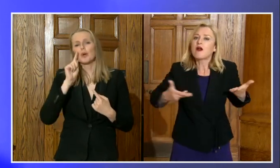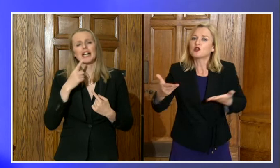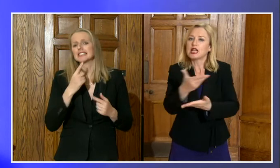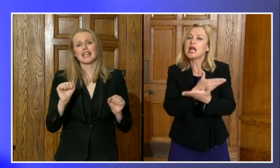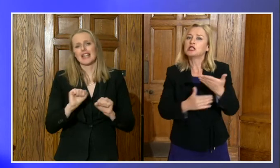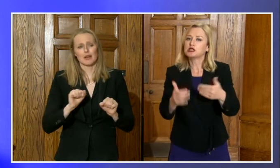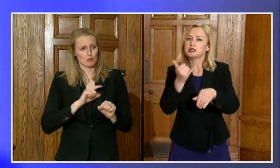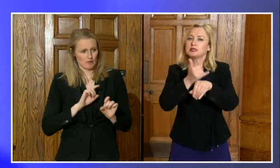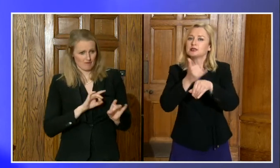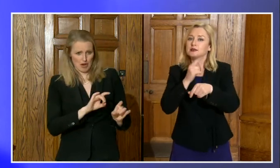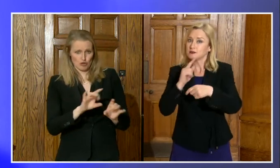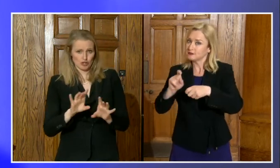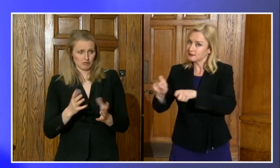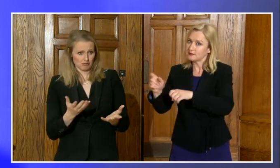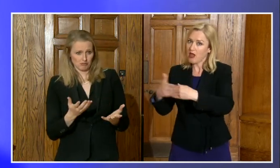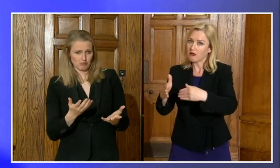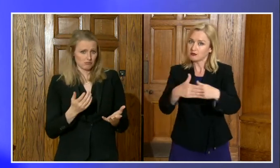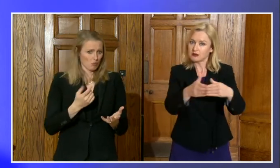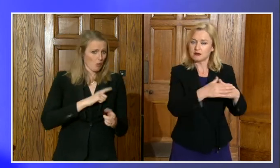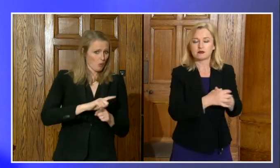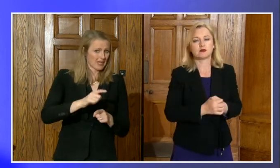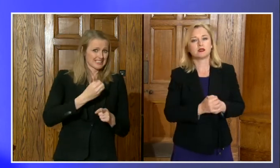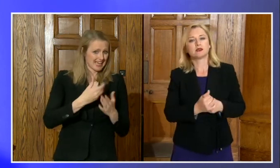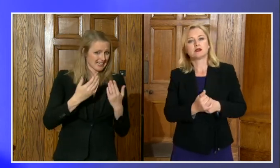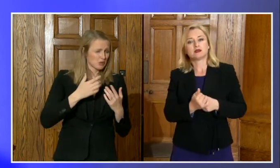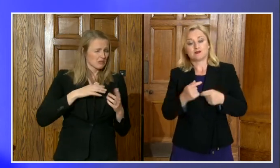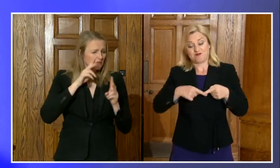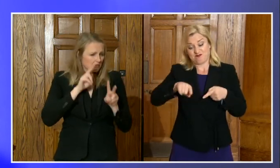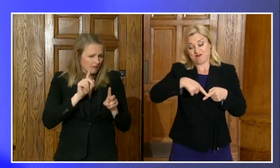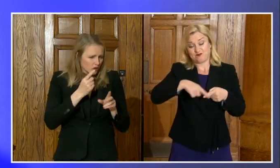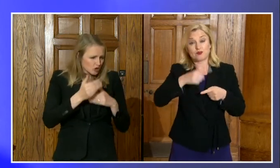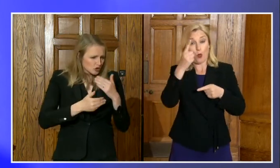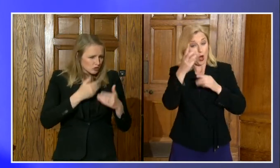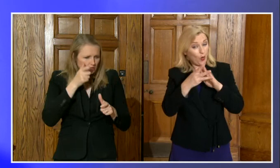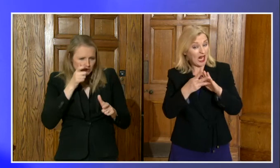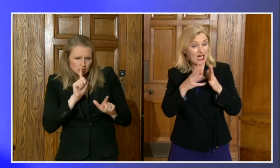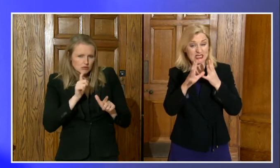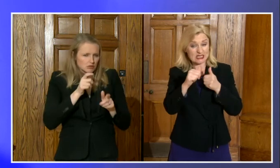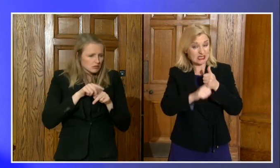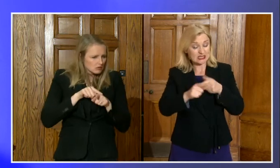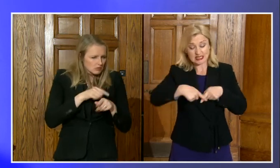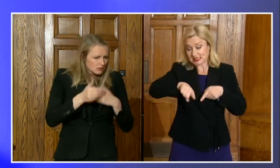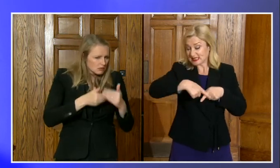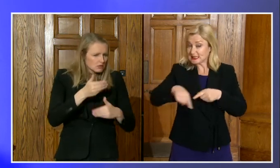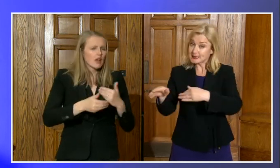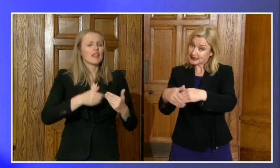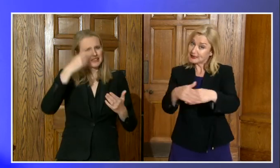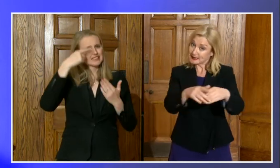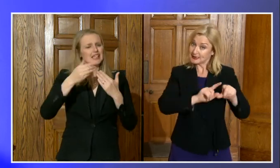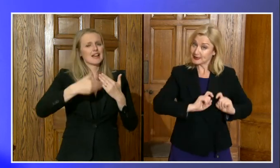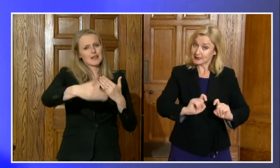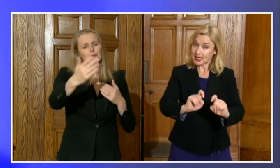going to react over the next week or 10 days, I think wouldn't be the right thing to do. In regards to us not being in the